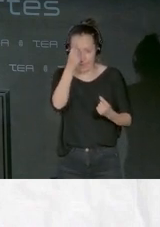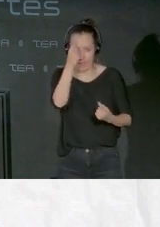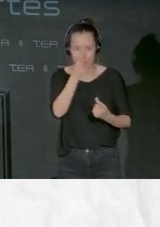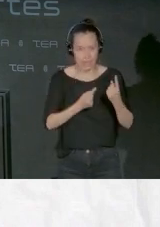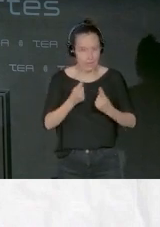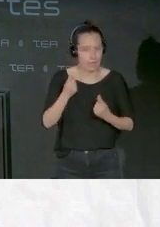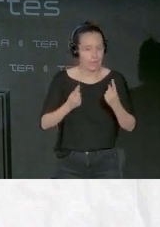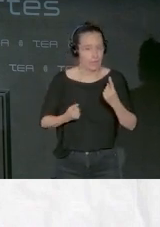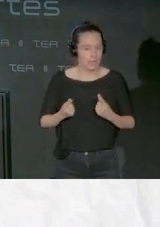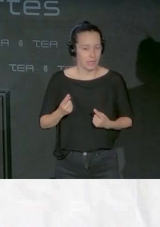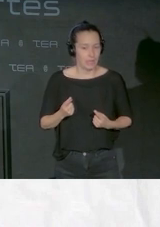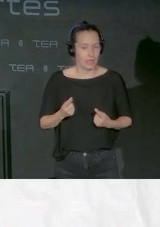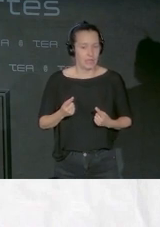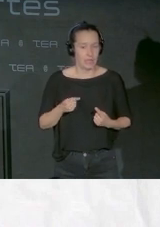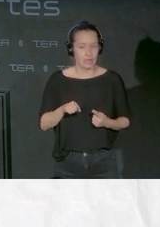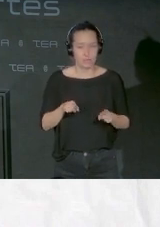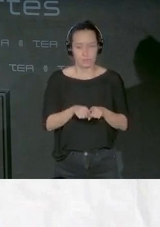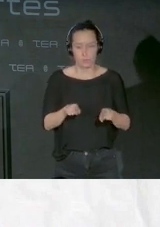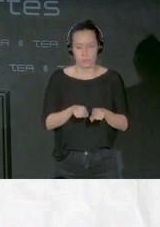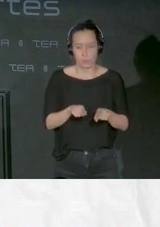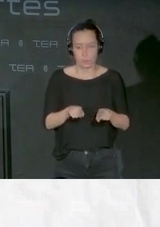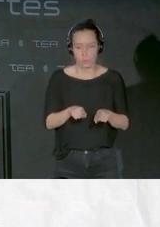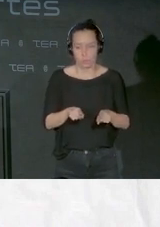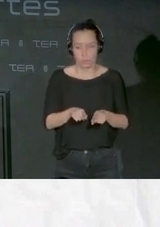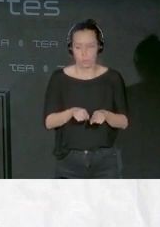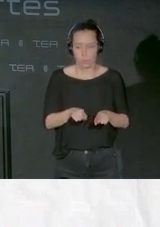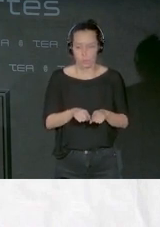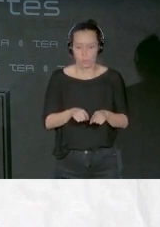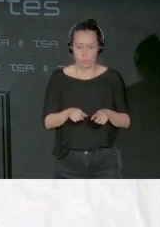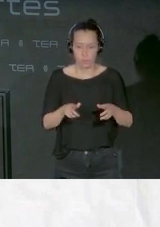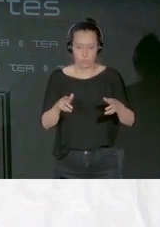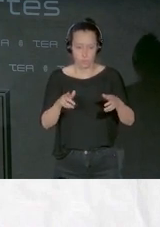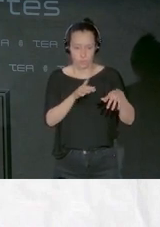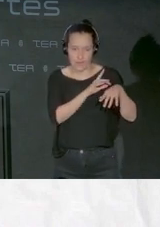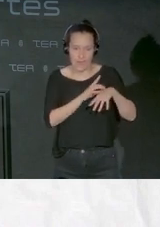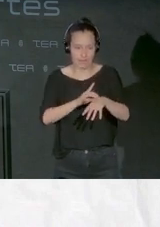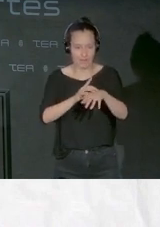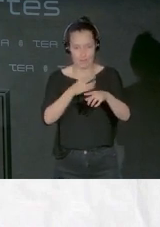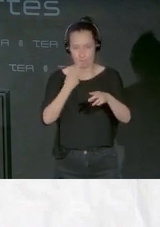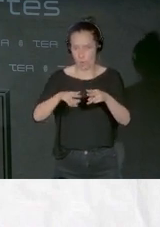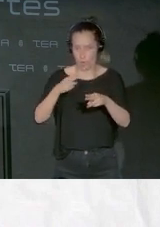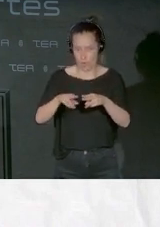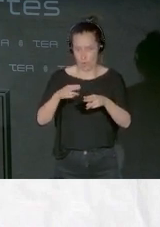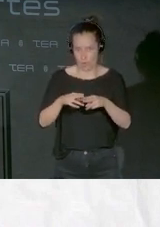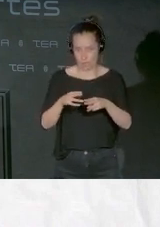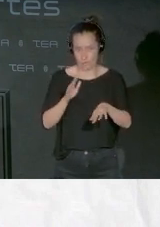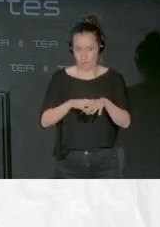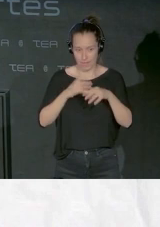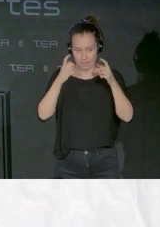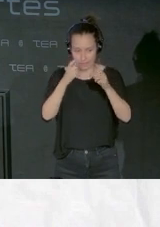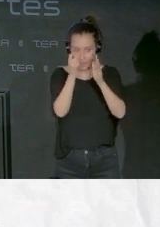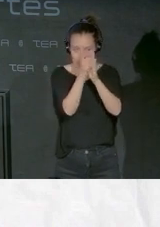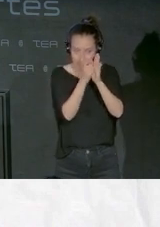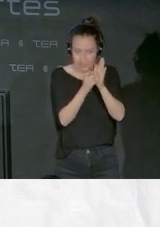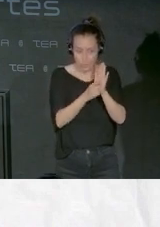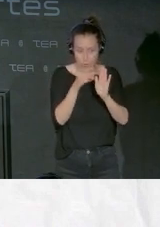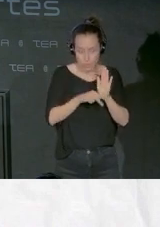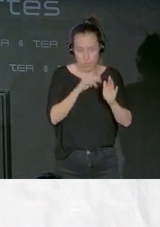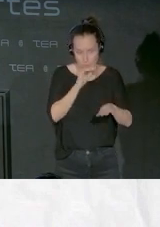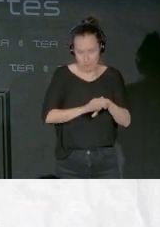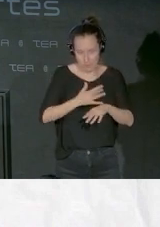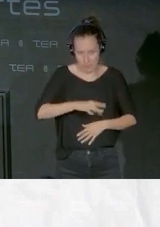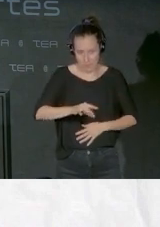to more easily navigate regulatory requirements. So that could be done by also the industry trade associations. They are